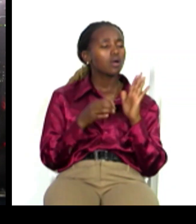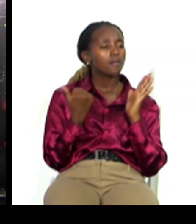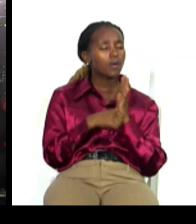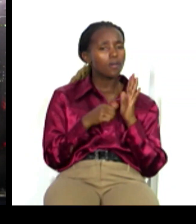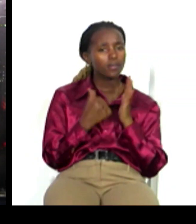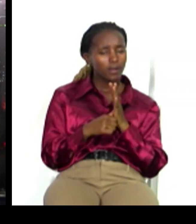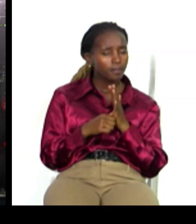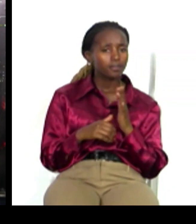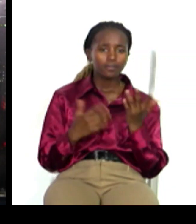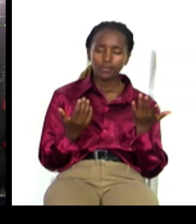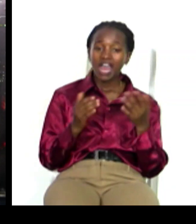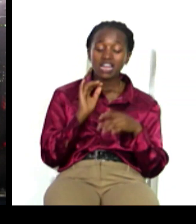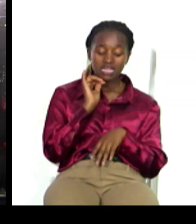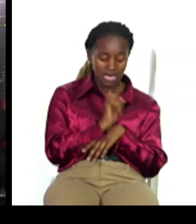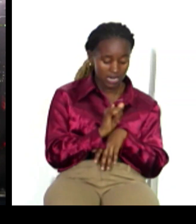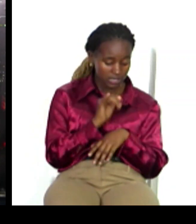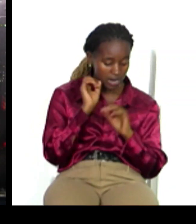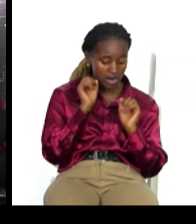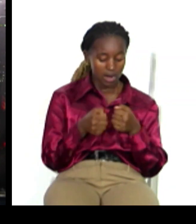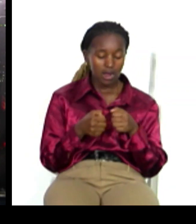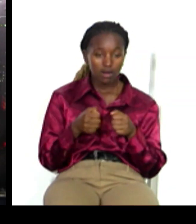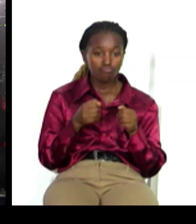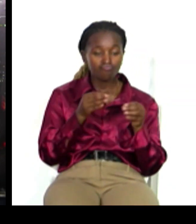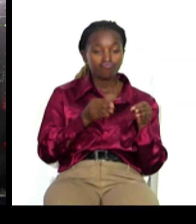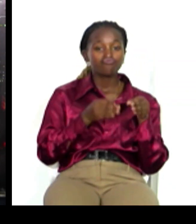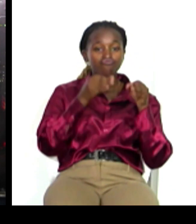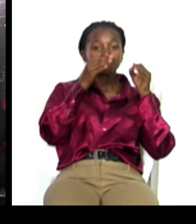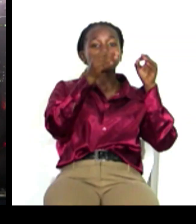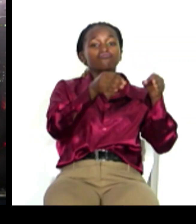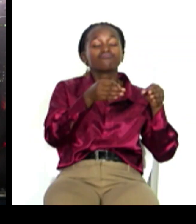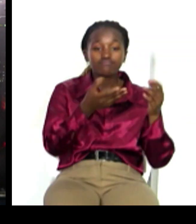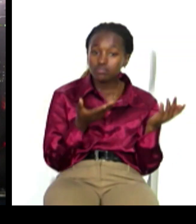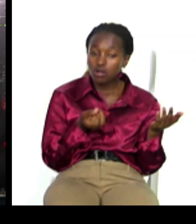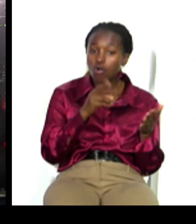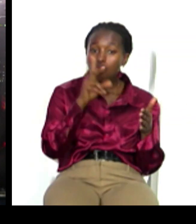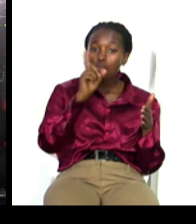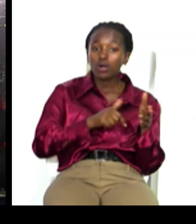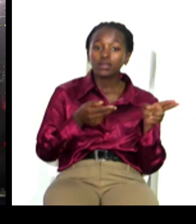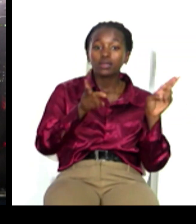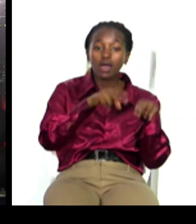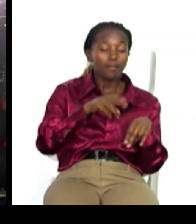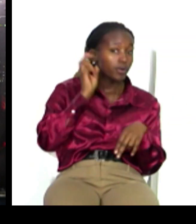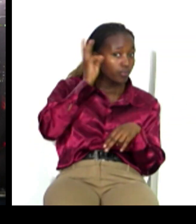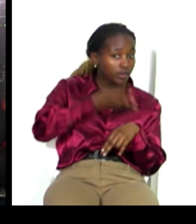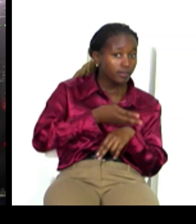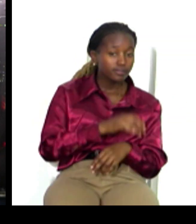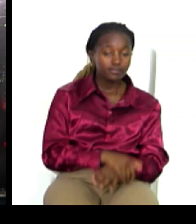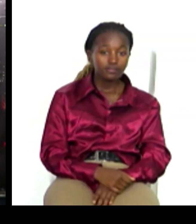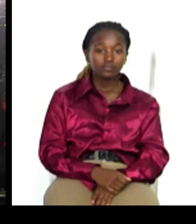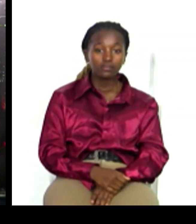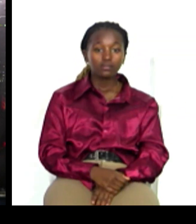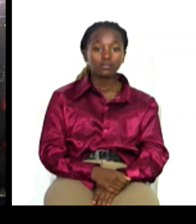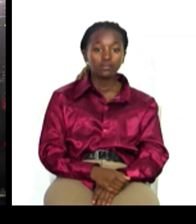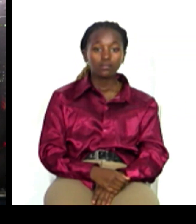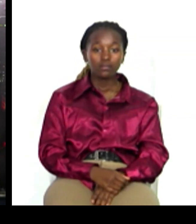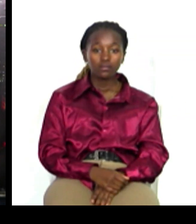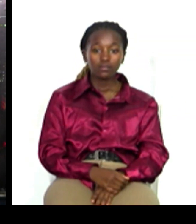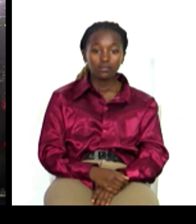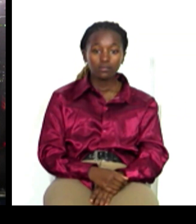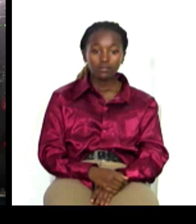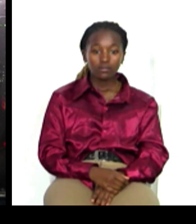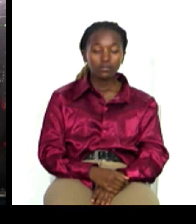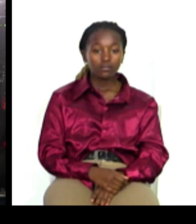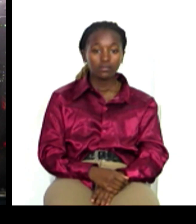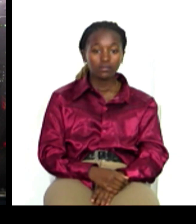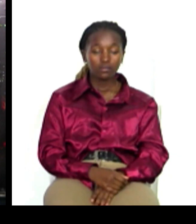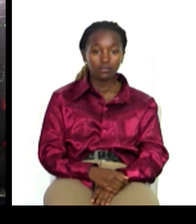it's not far-fetched to push the elections 1 more year ahead. It's going to be pushed if that happens. It happened in 2013. Yes. We were to vote